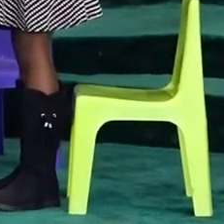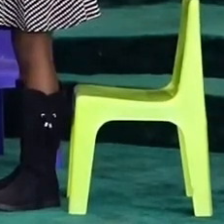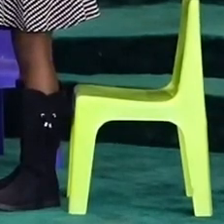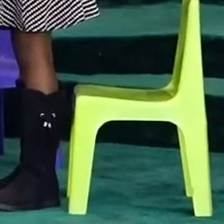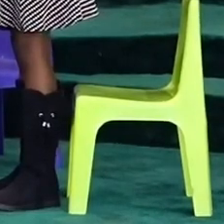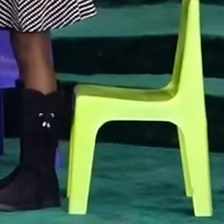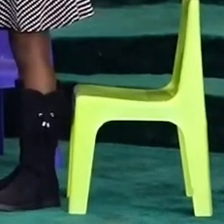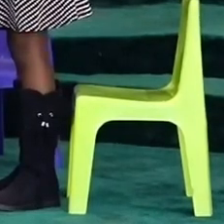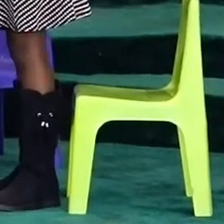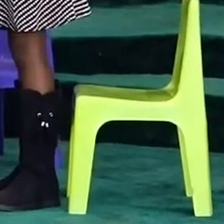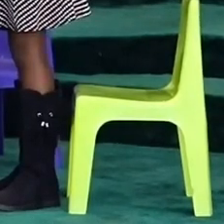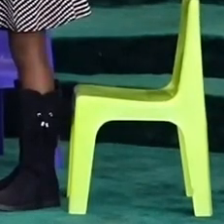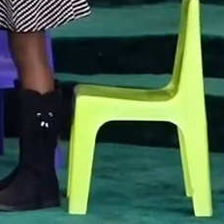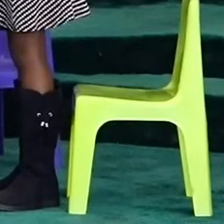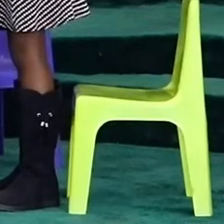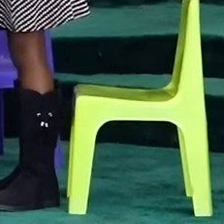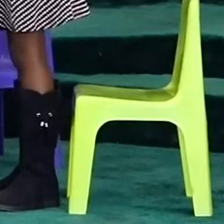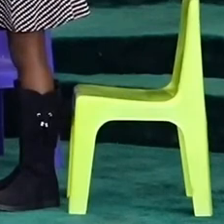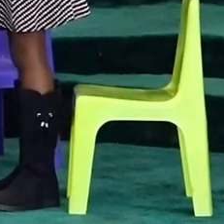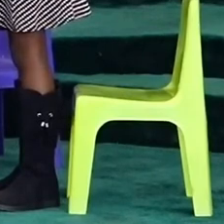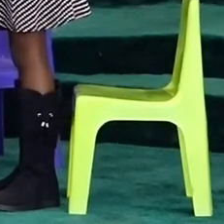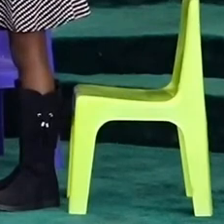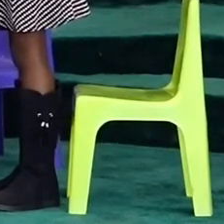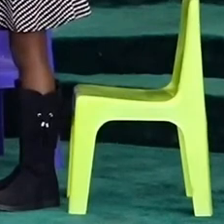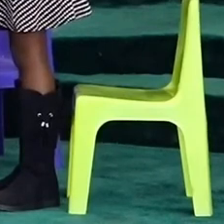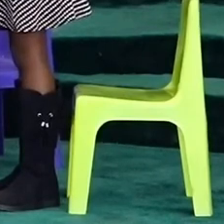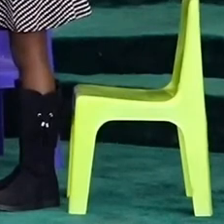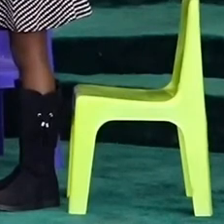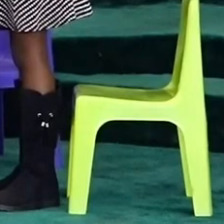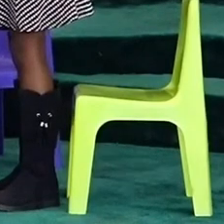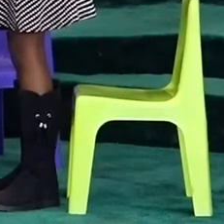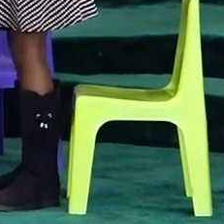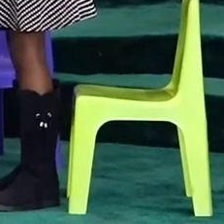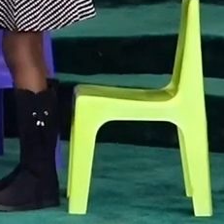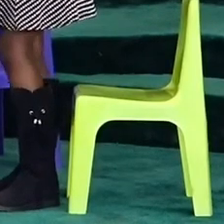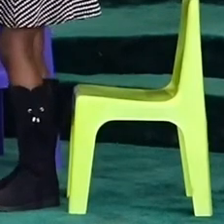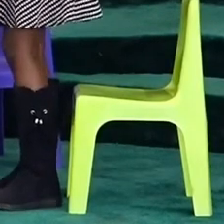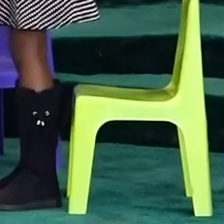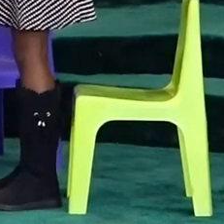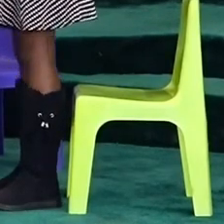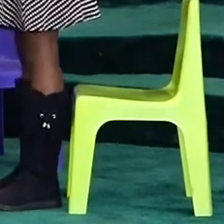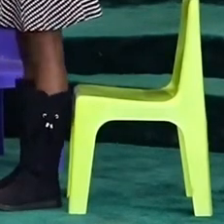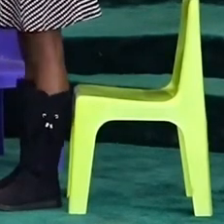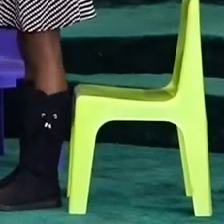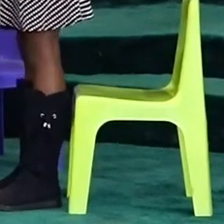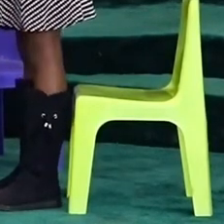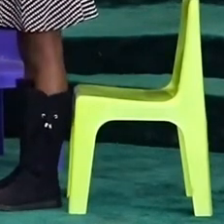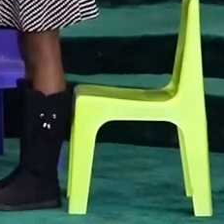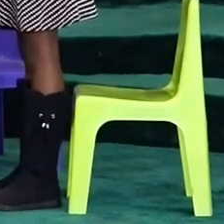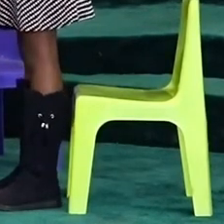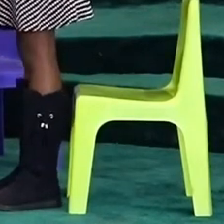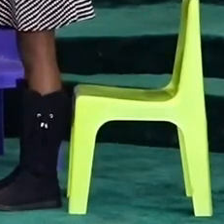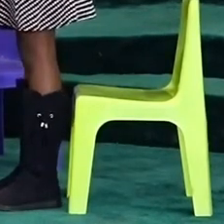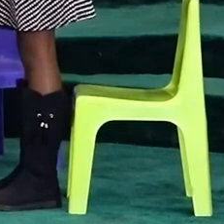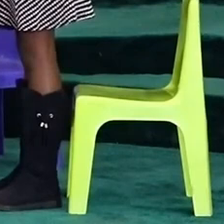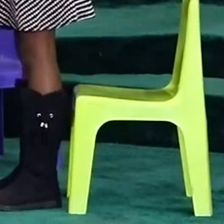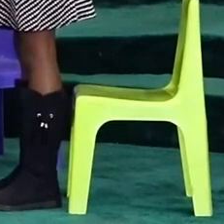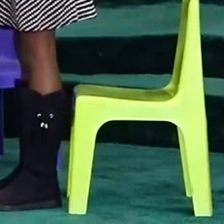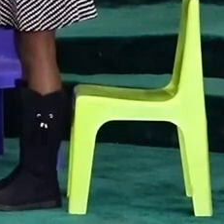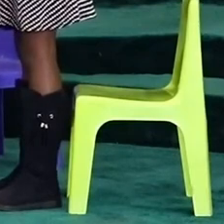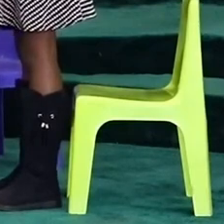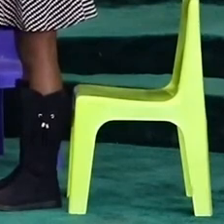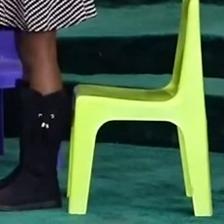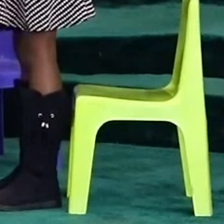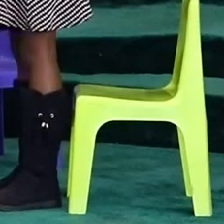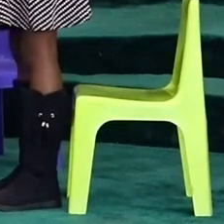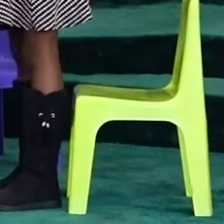and girls? This month, Primary B class will be taking us through the children's sermon. Our theme for this month is The